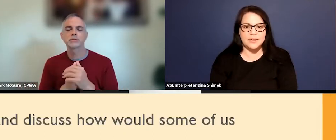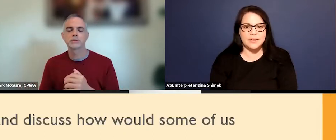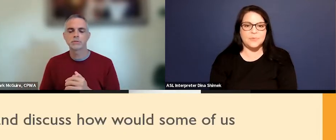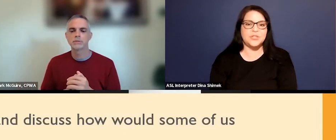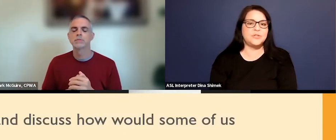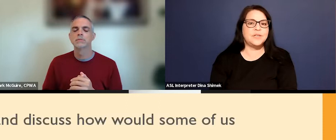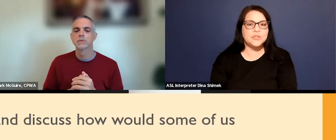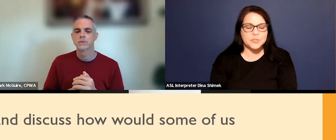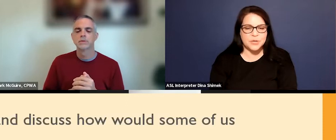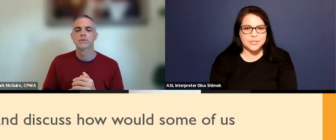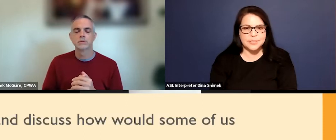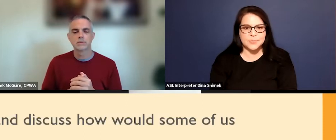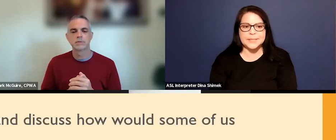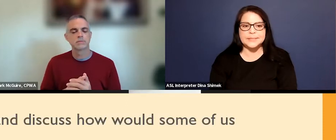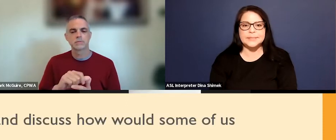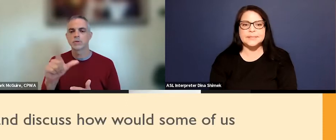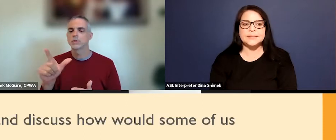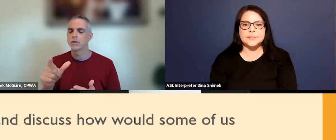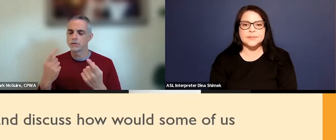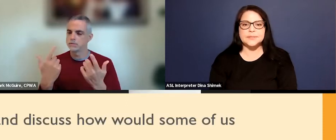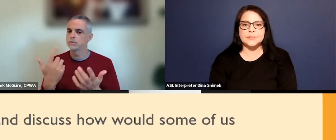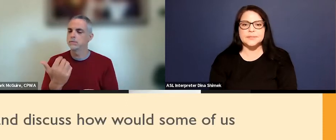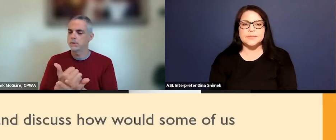body language, your facial expressions as well.